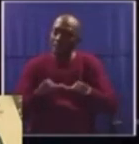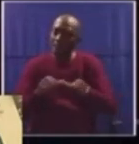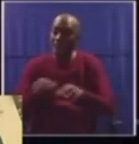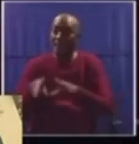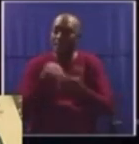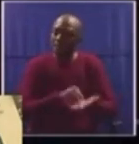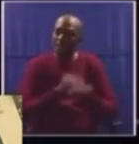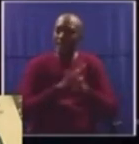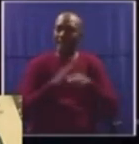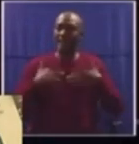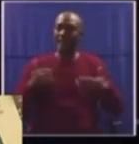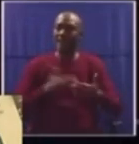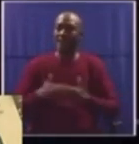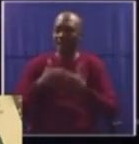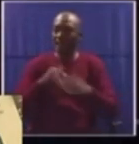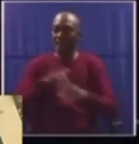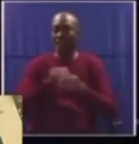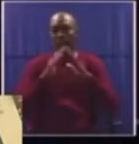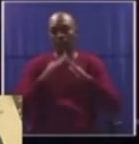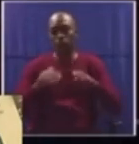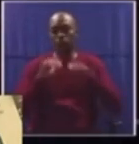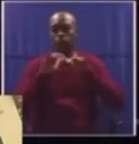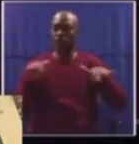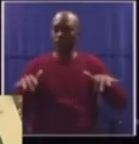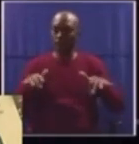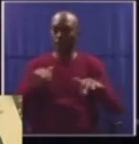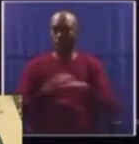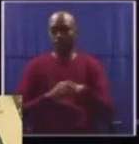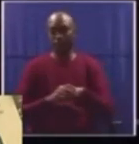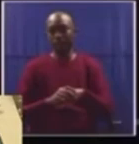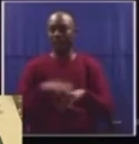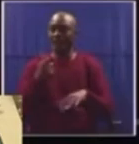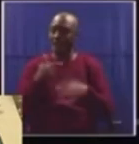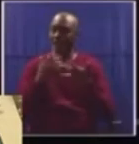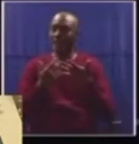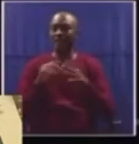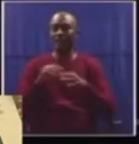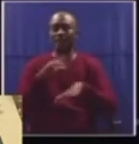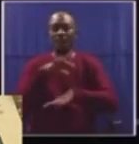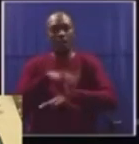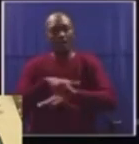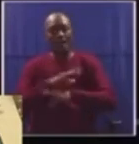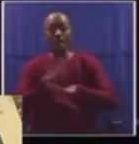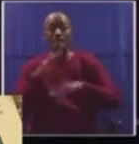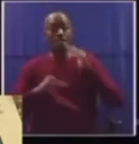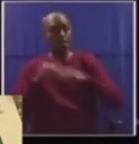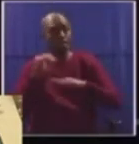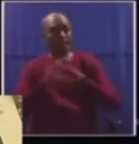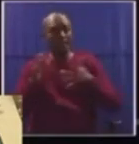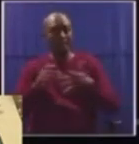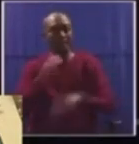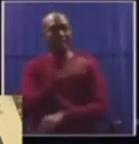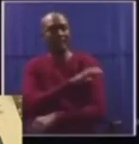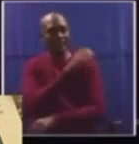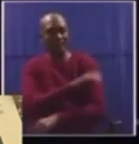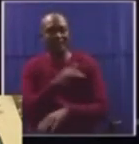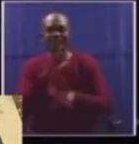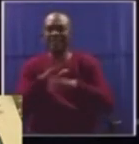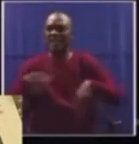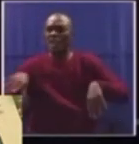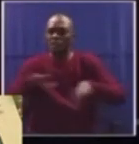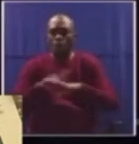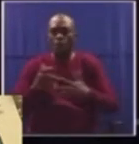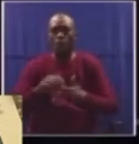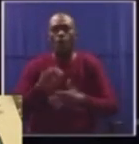people. Invest in stem cell therapy and numerous in medical interventions. Build clinics in all wards in South Africa and have